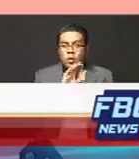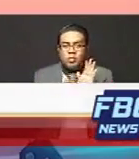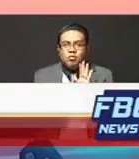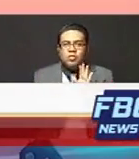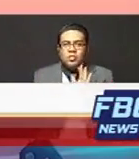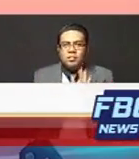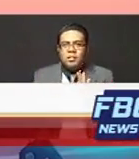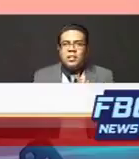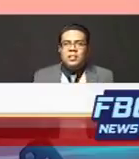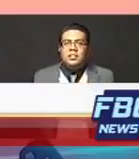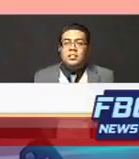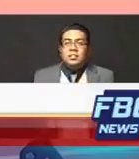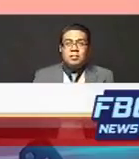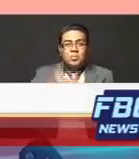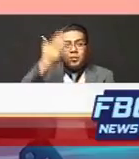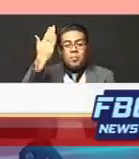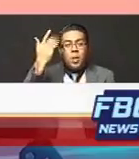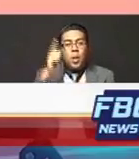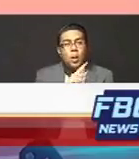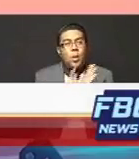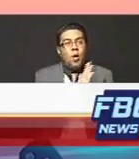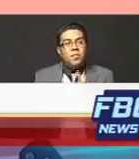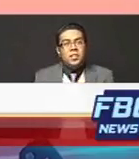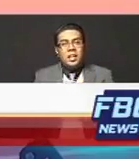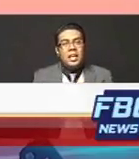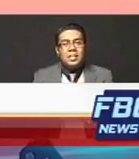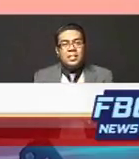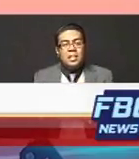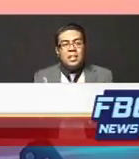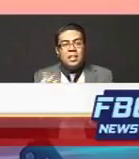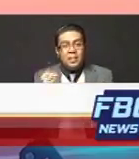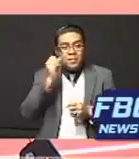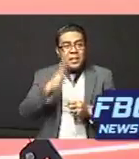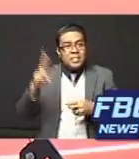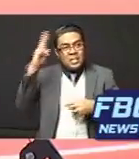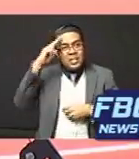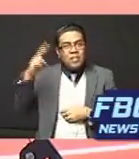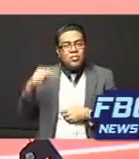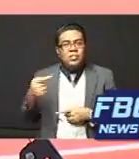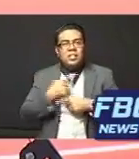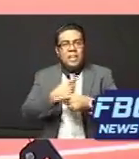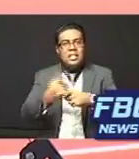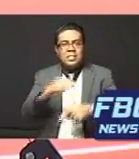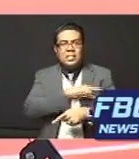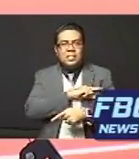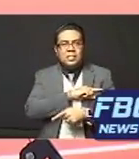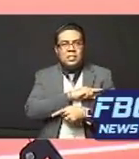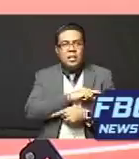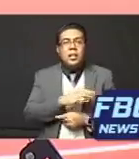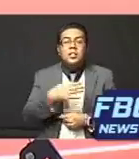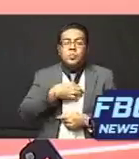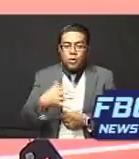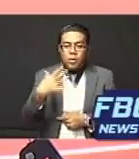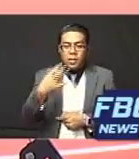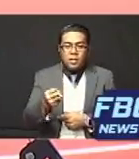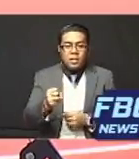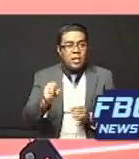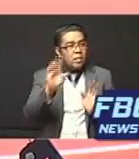land, the law that defines us as a nation and guides us. But it is more than a body of